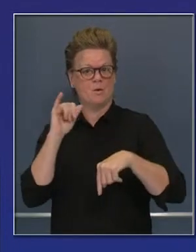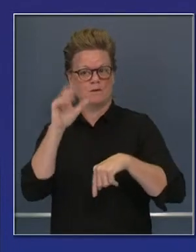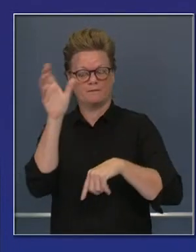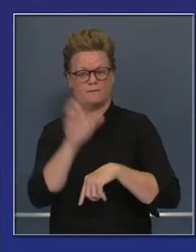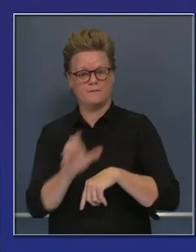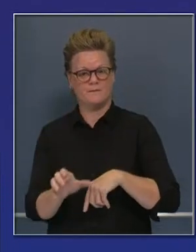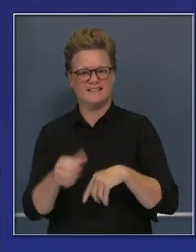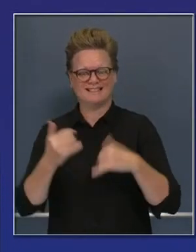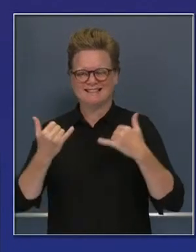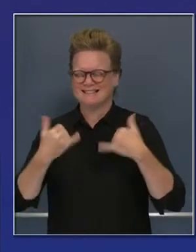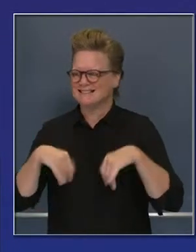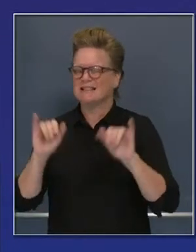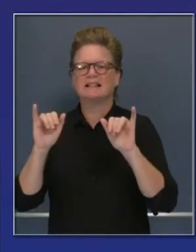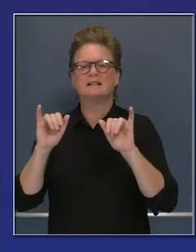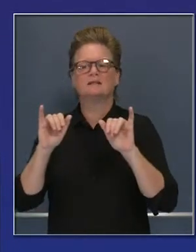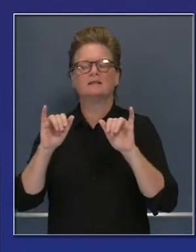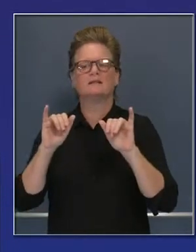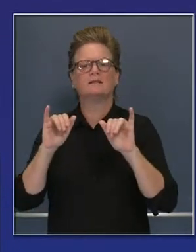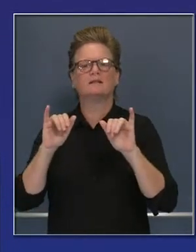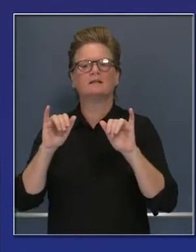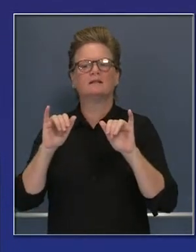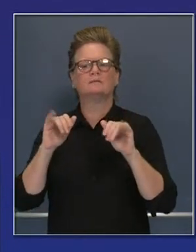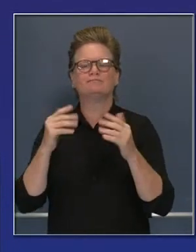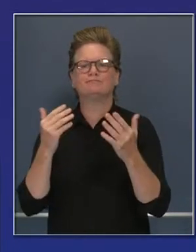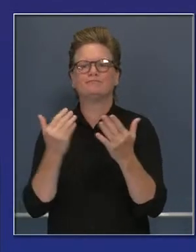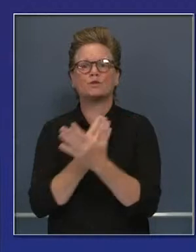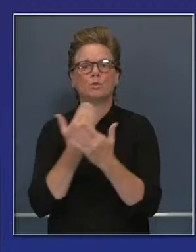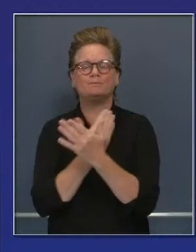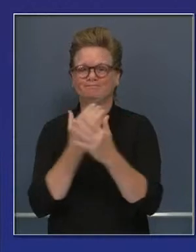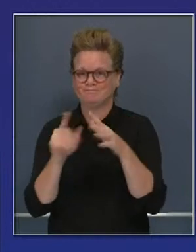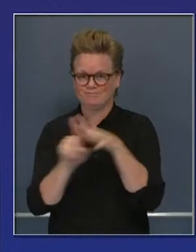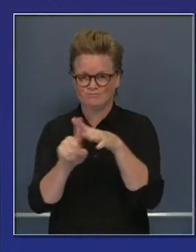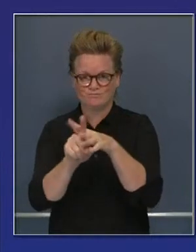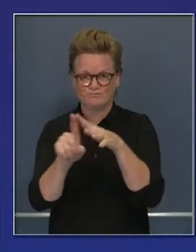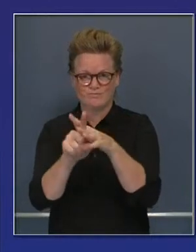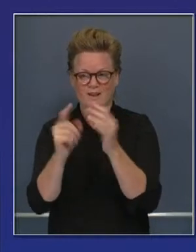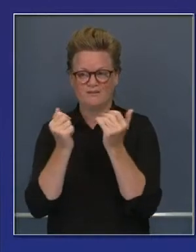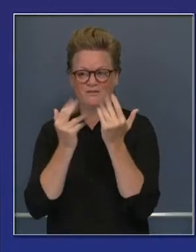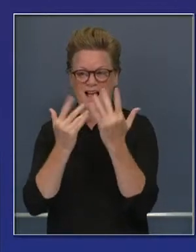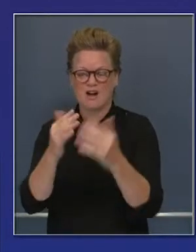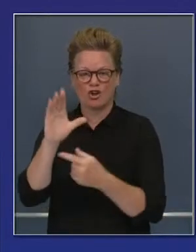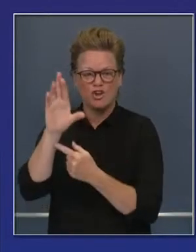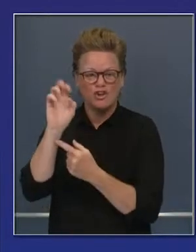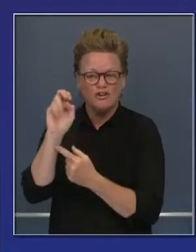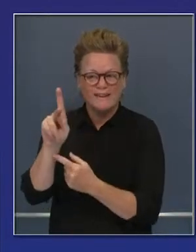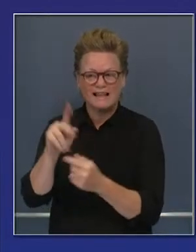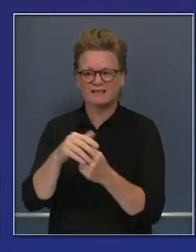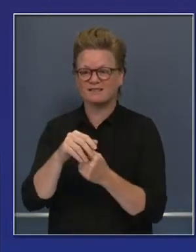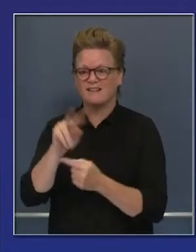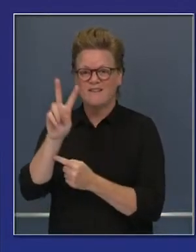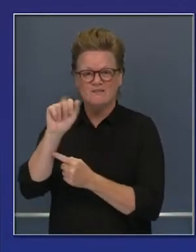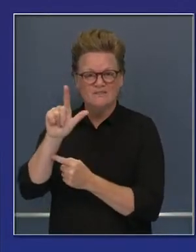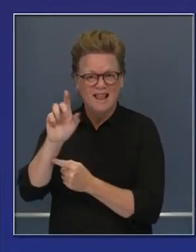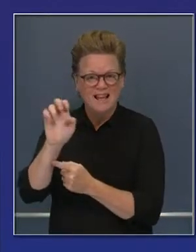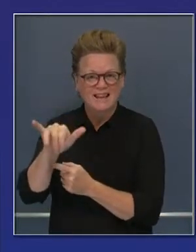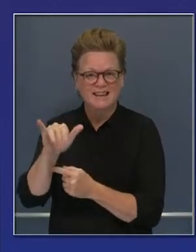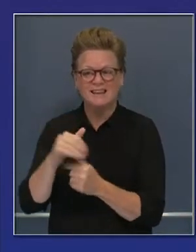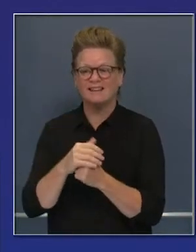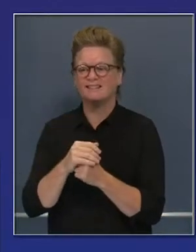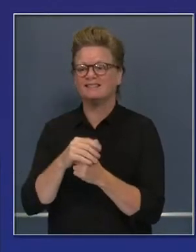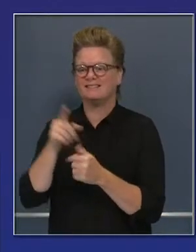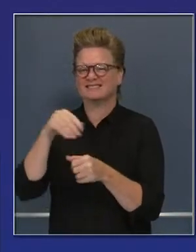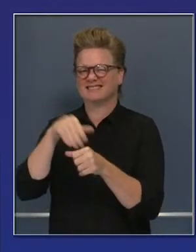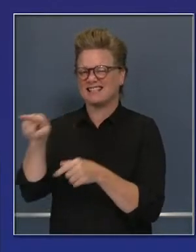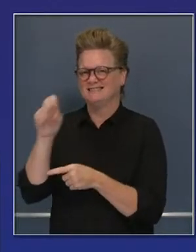fight additional new active fires, Creek Fire being one of them, the Valley Fire now in San Diego,